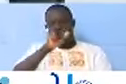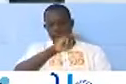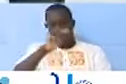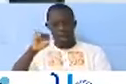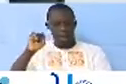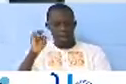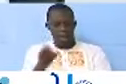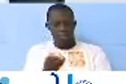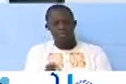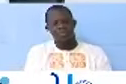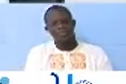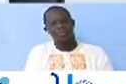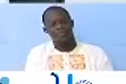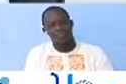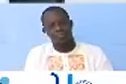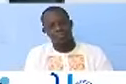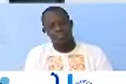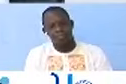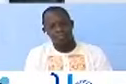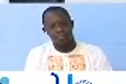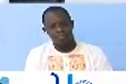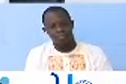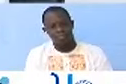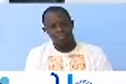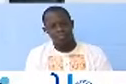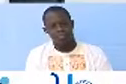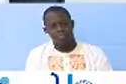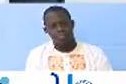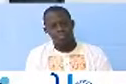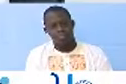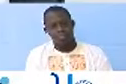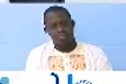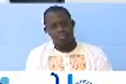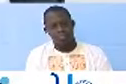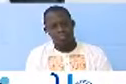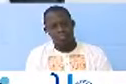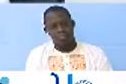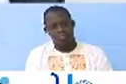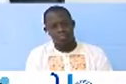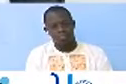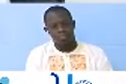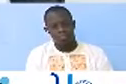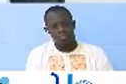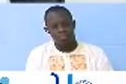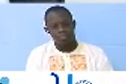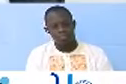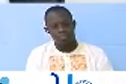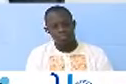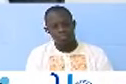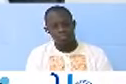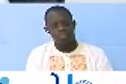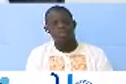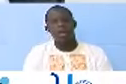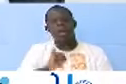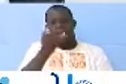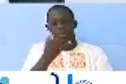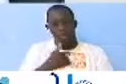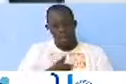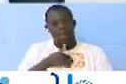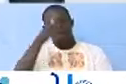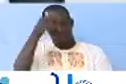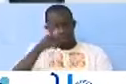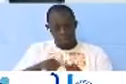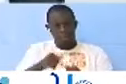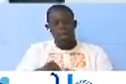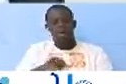Did Yes, I recognized,